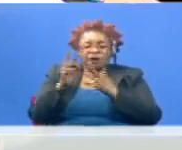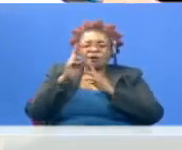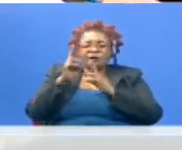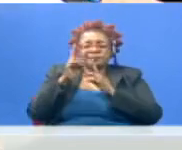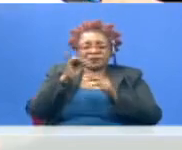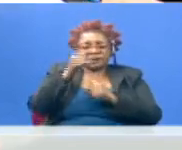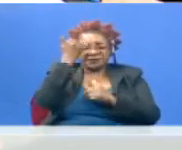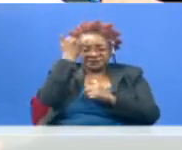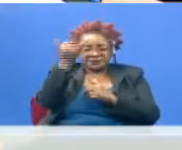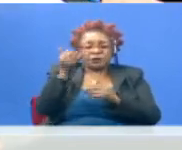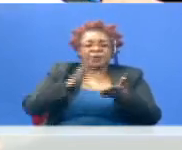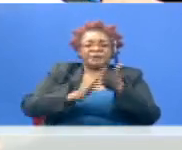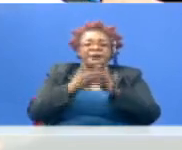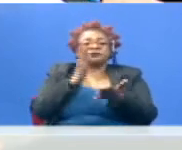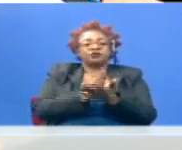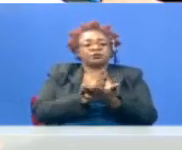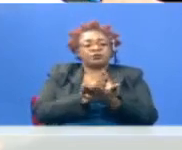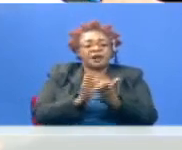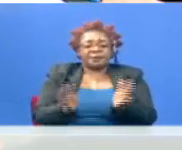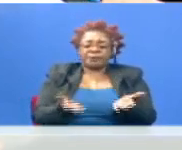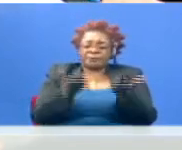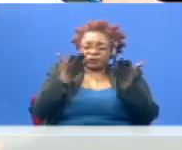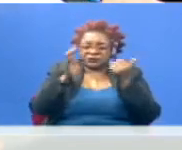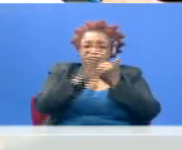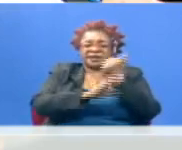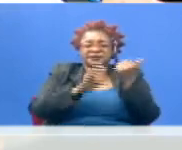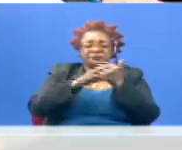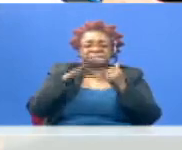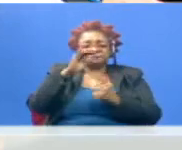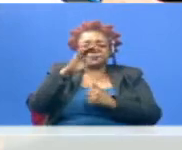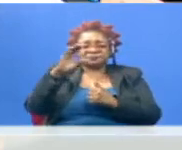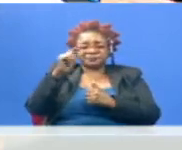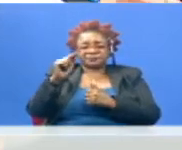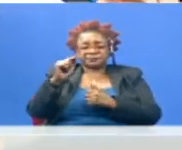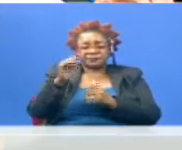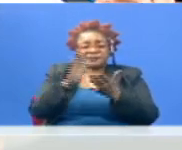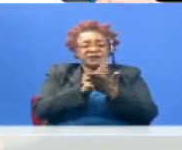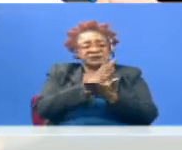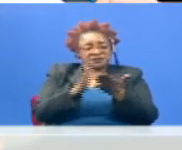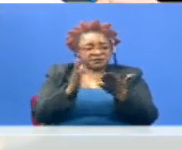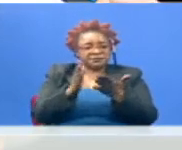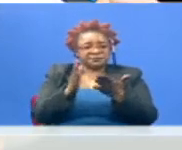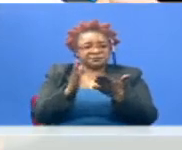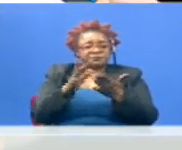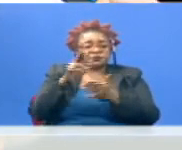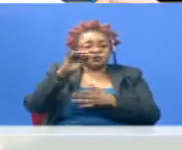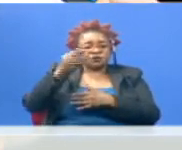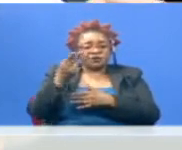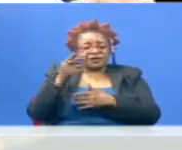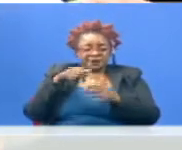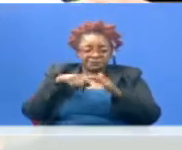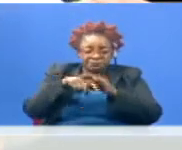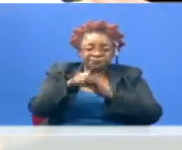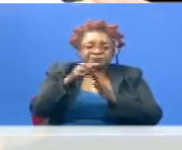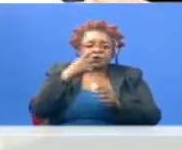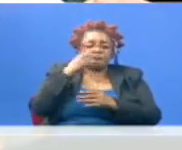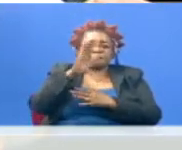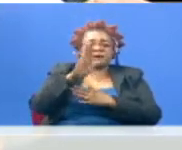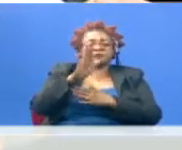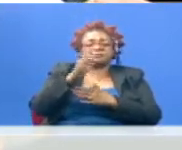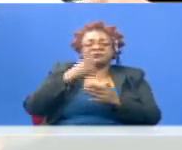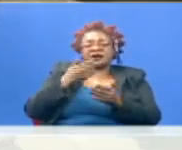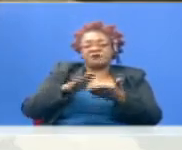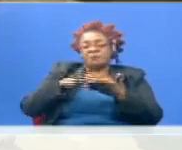become a reality and promote the country's ICT sector. NTV's Ruth Samway visited his home and has this